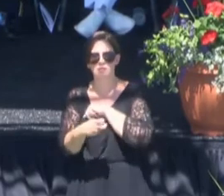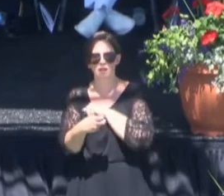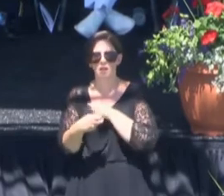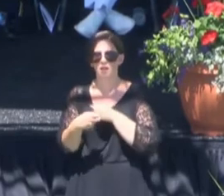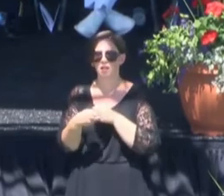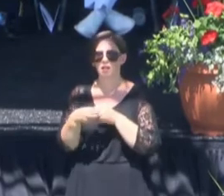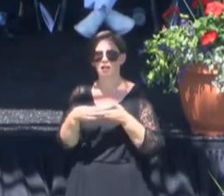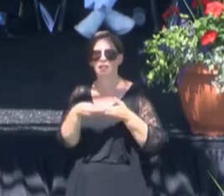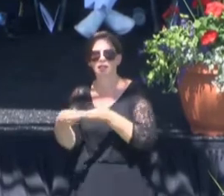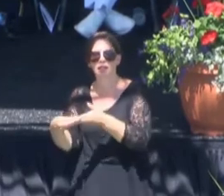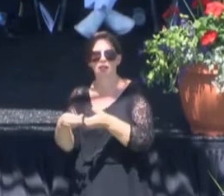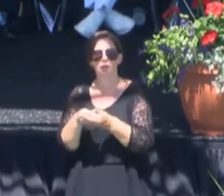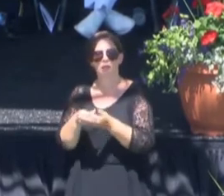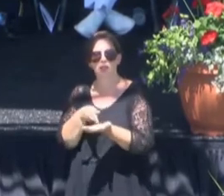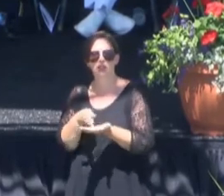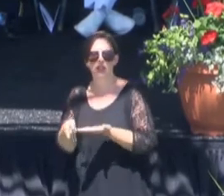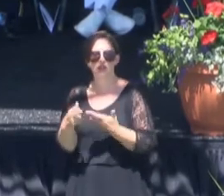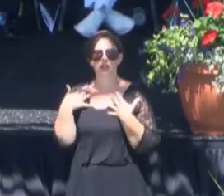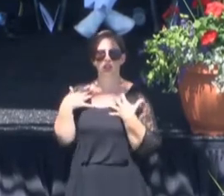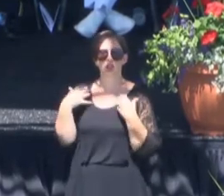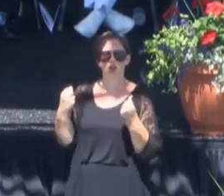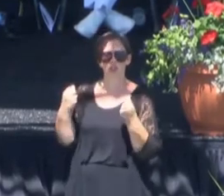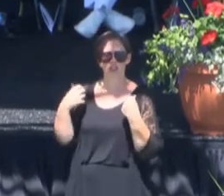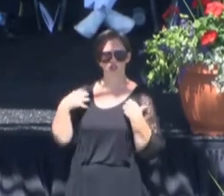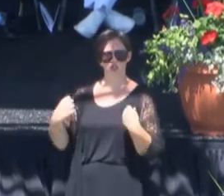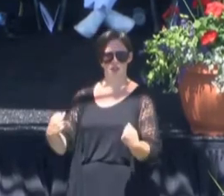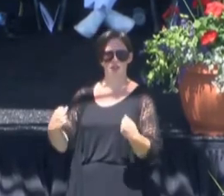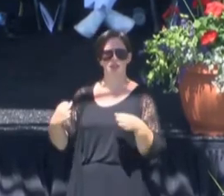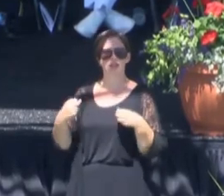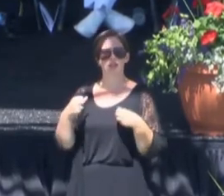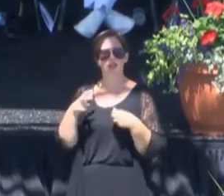with integrity, courage, strength,